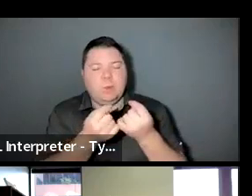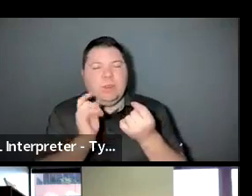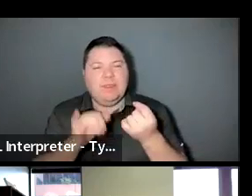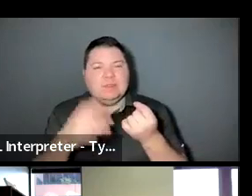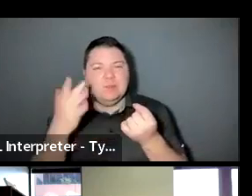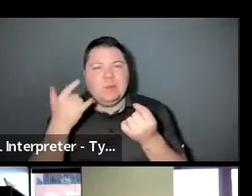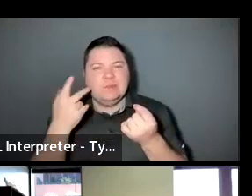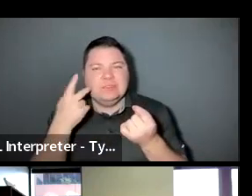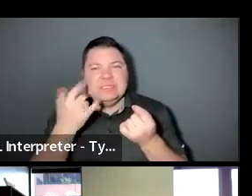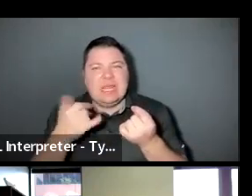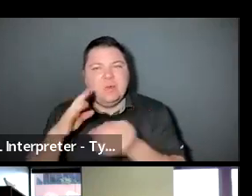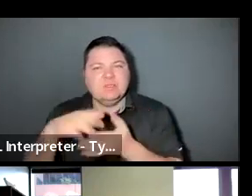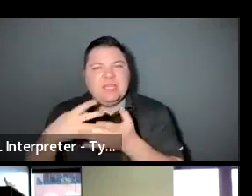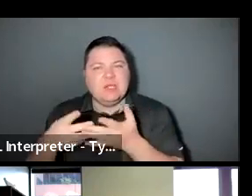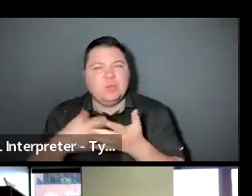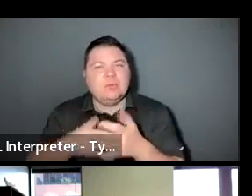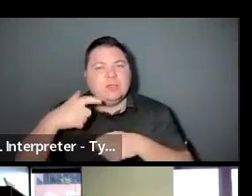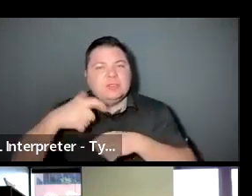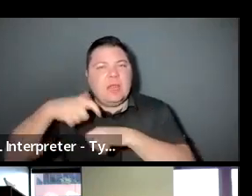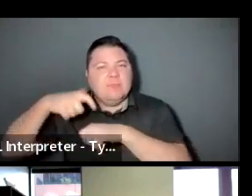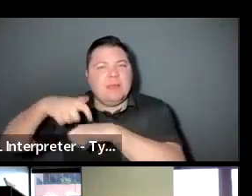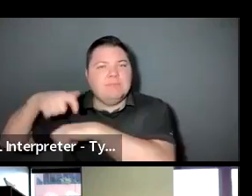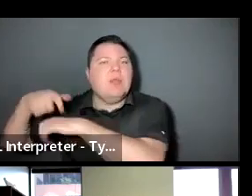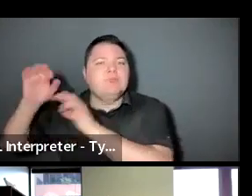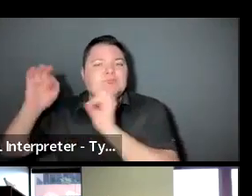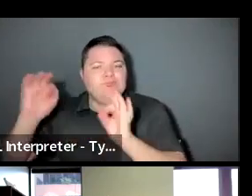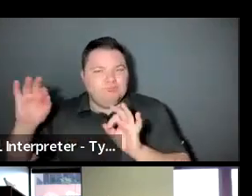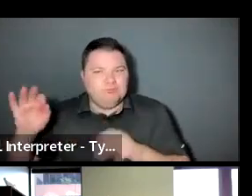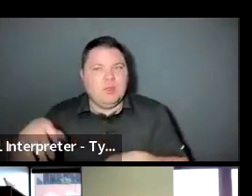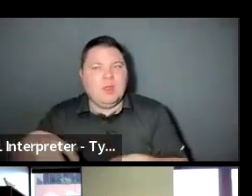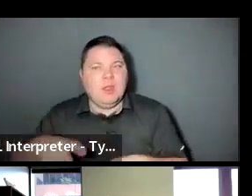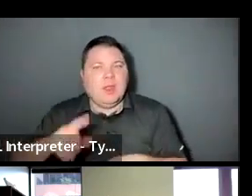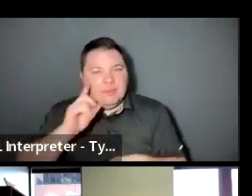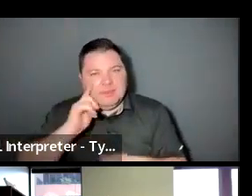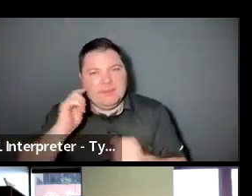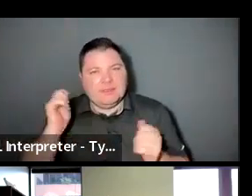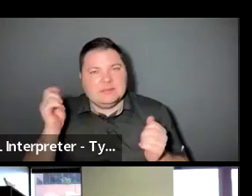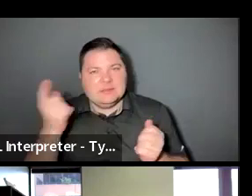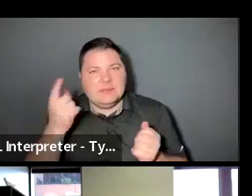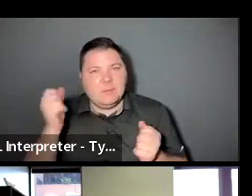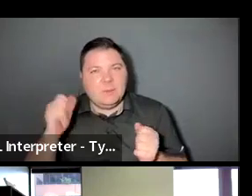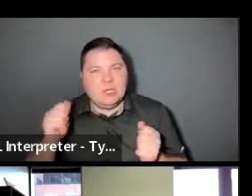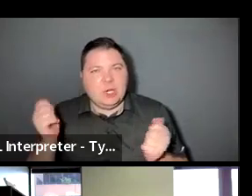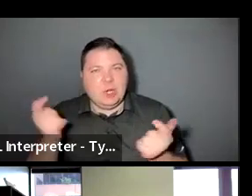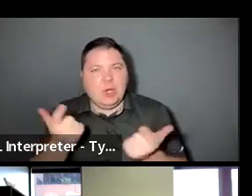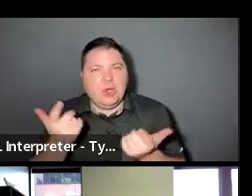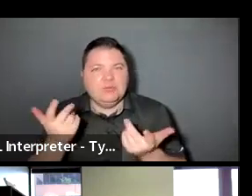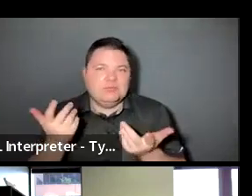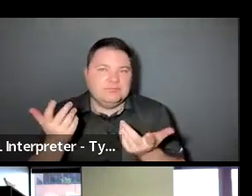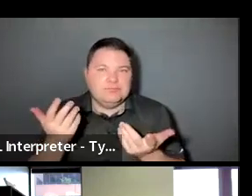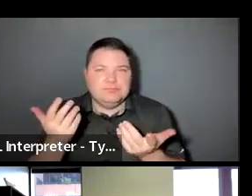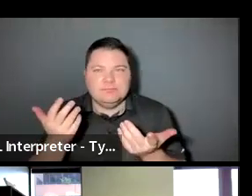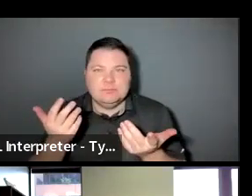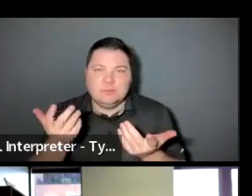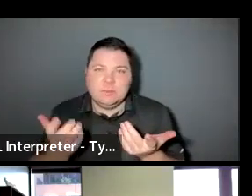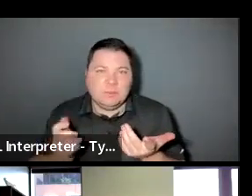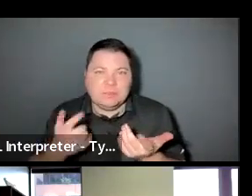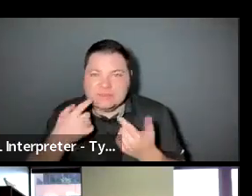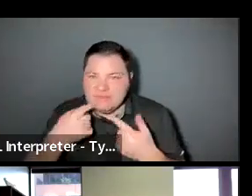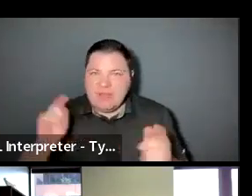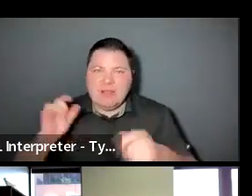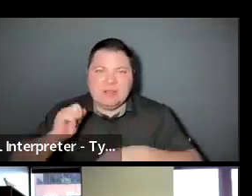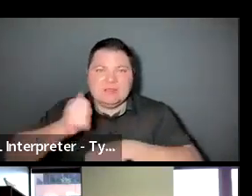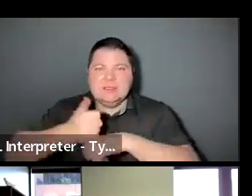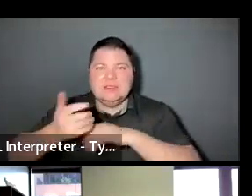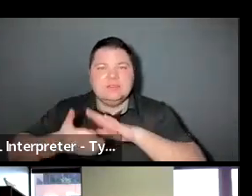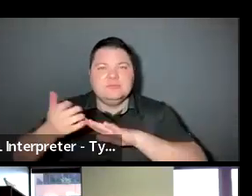the schedule be met. And I think this is going to be something that we can all, when it gets up and done and running and all the bugs are worked